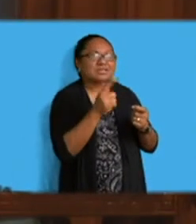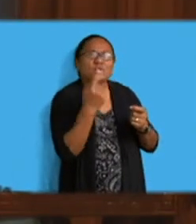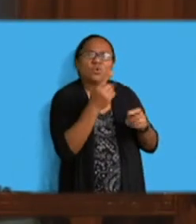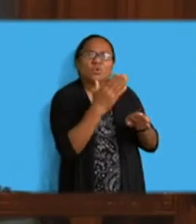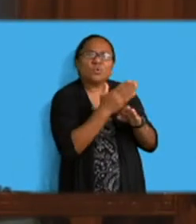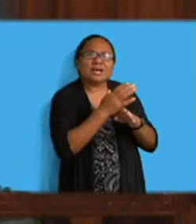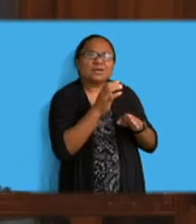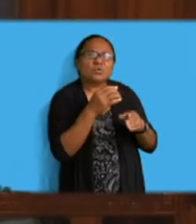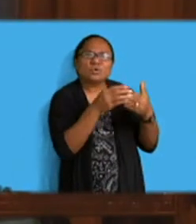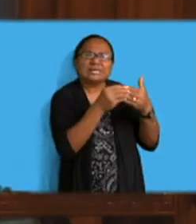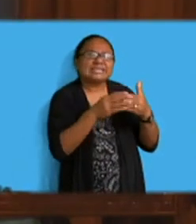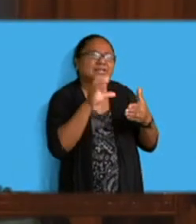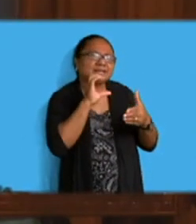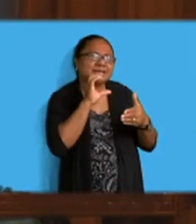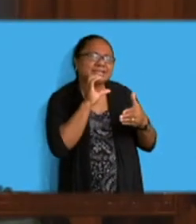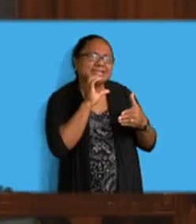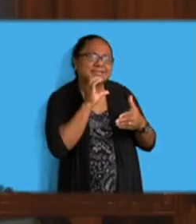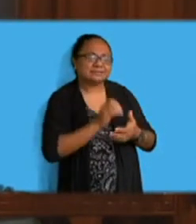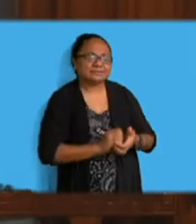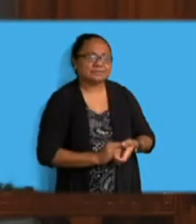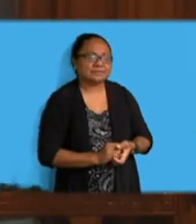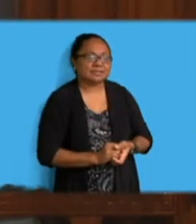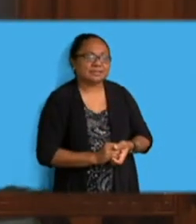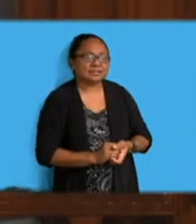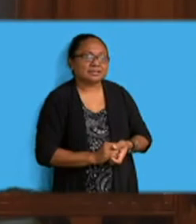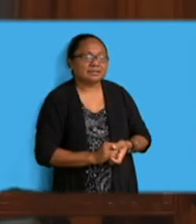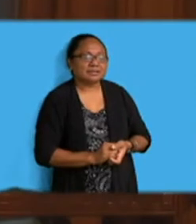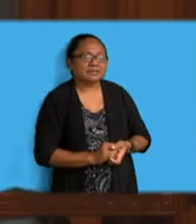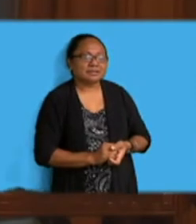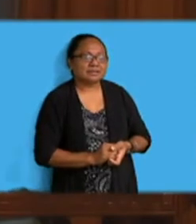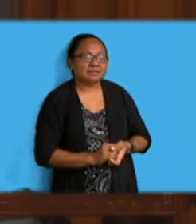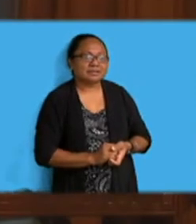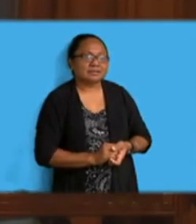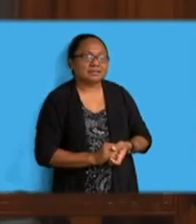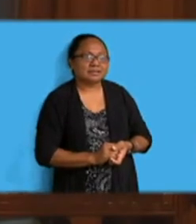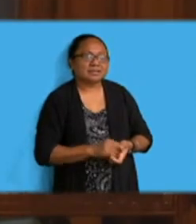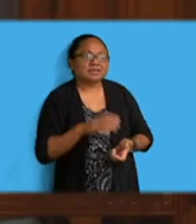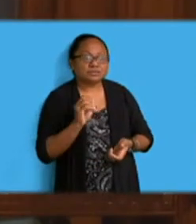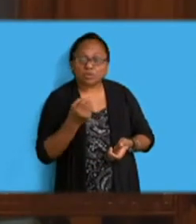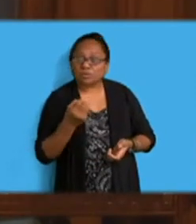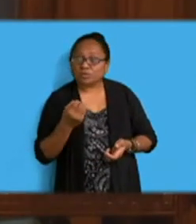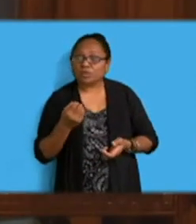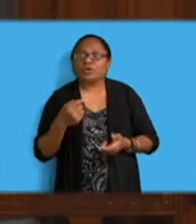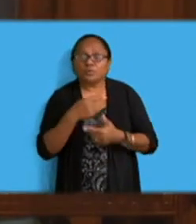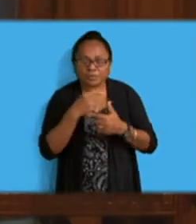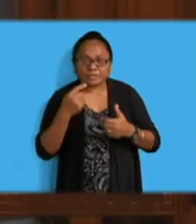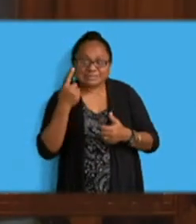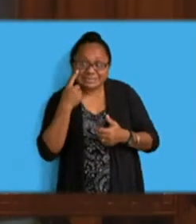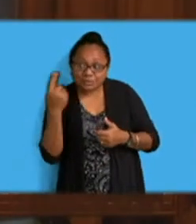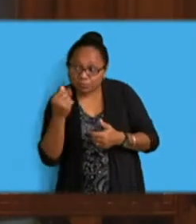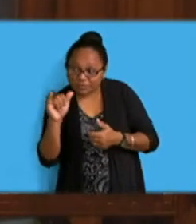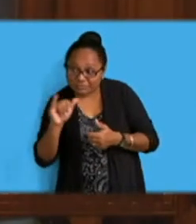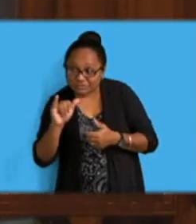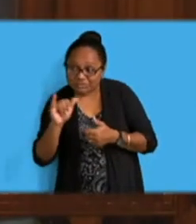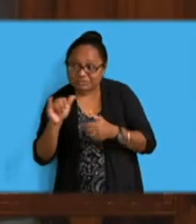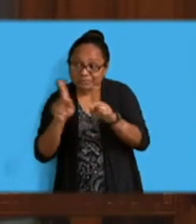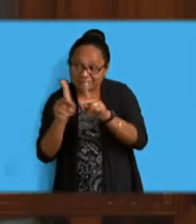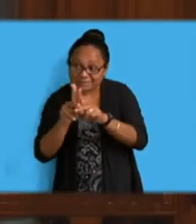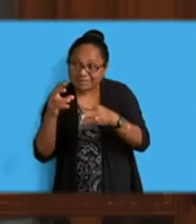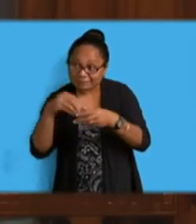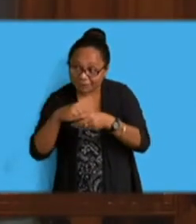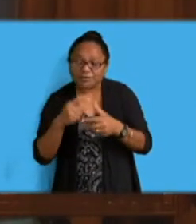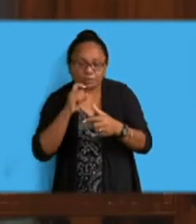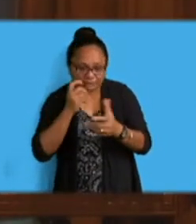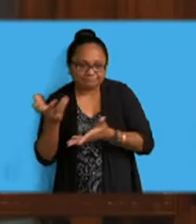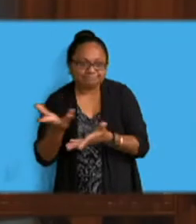ministries, given as long as we identify which stakeholder will be affected. And our policy and research section